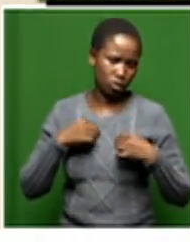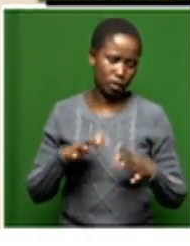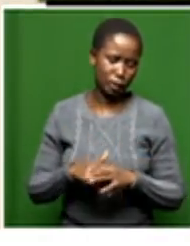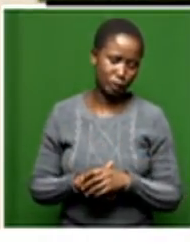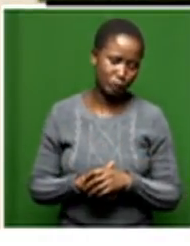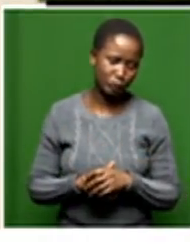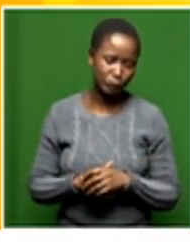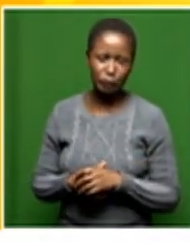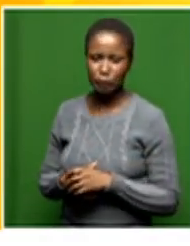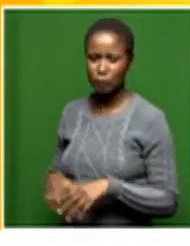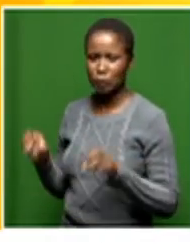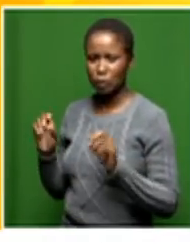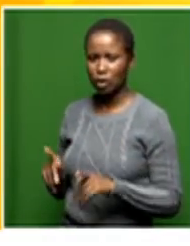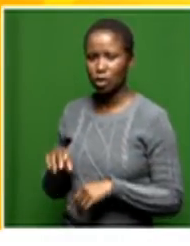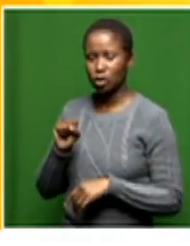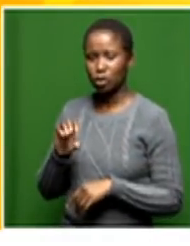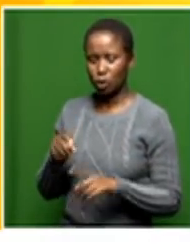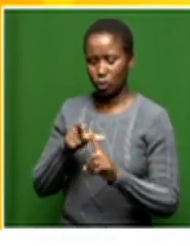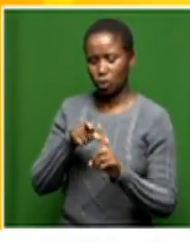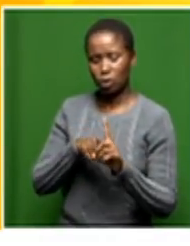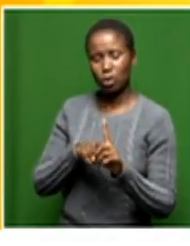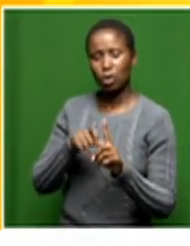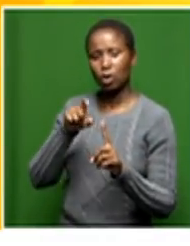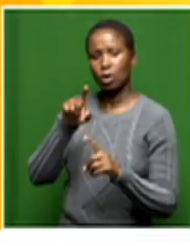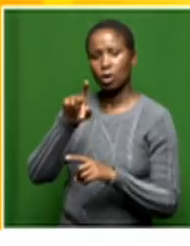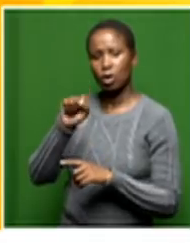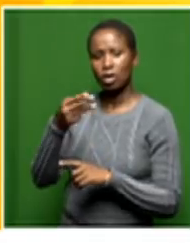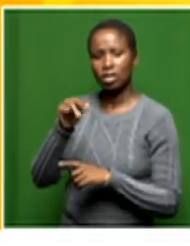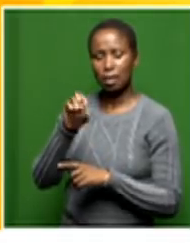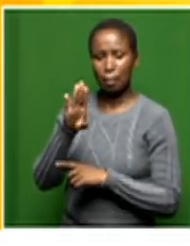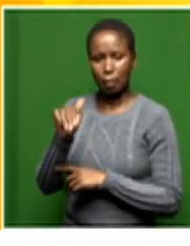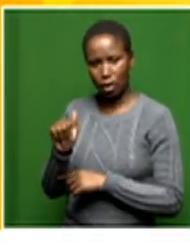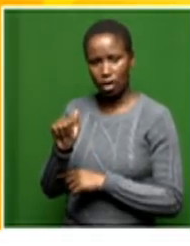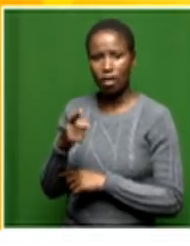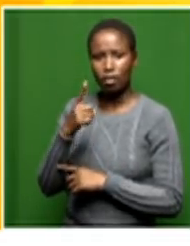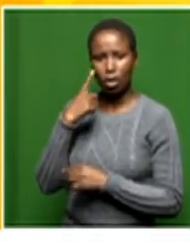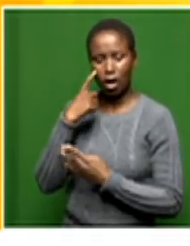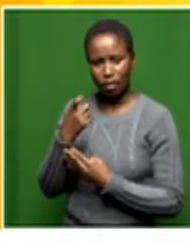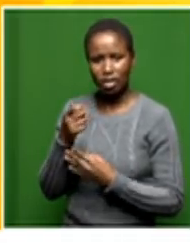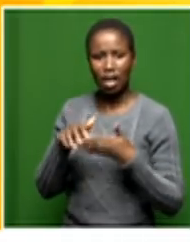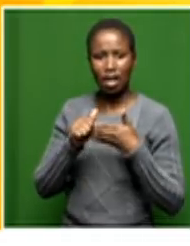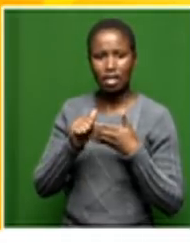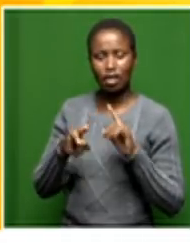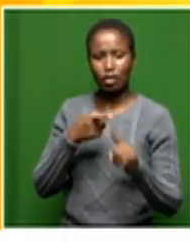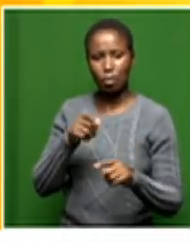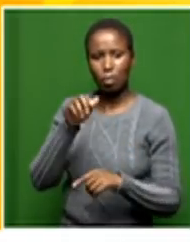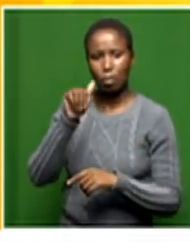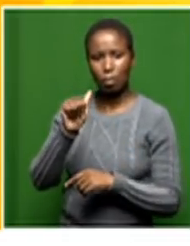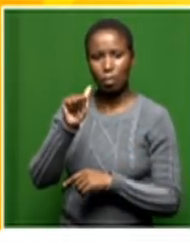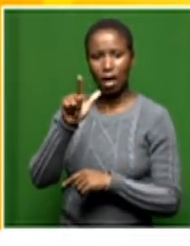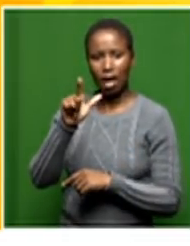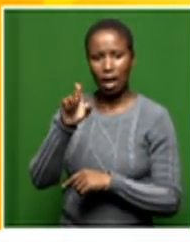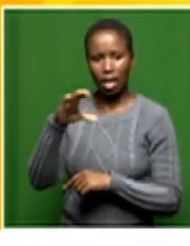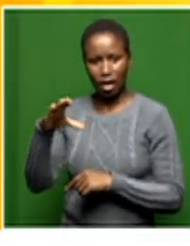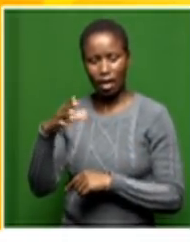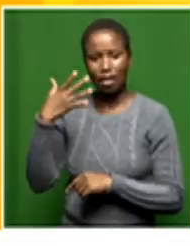Parliament. So, Themba Godi, evidence leader Alec Freund at the Commission quoted you and